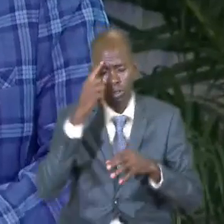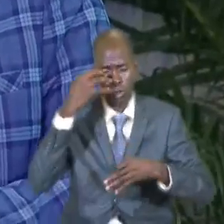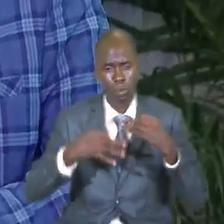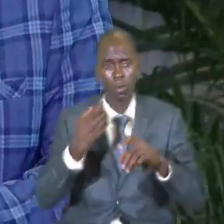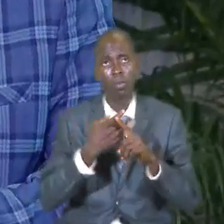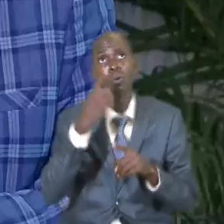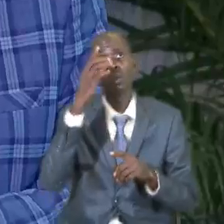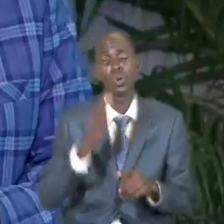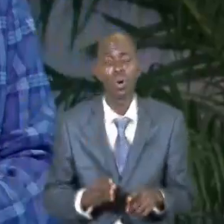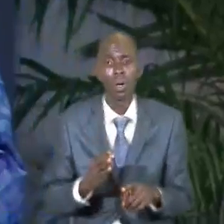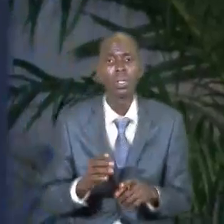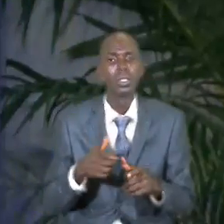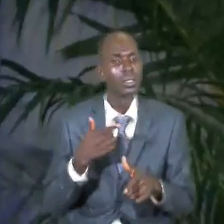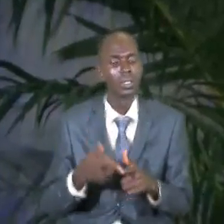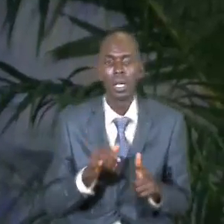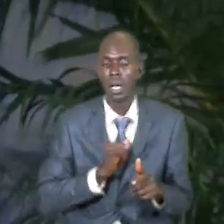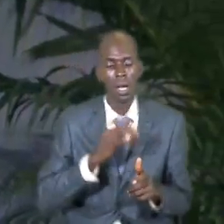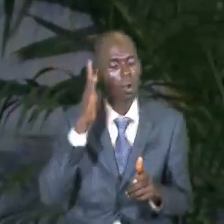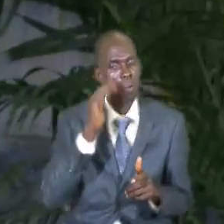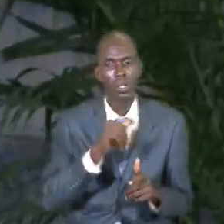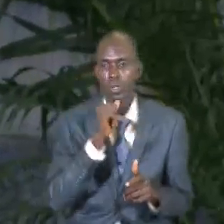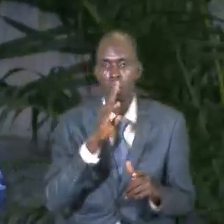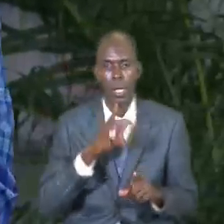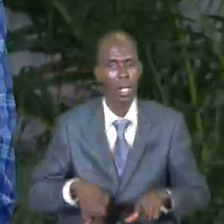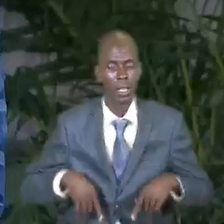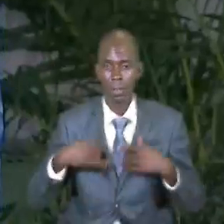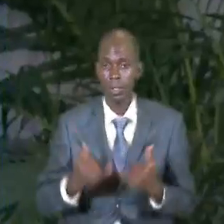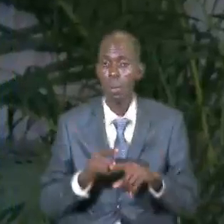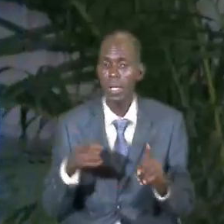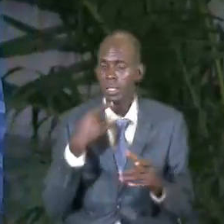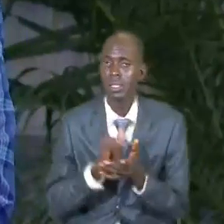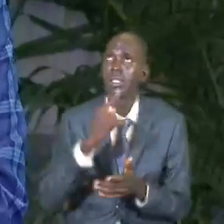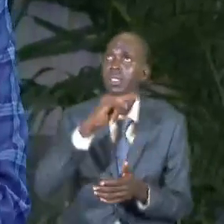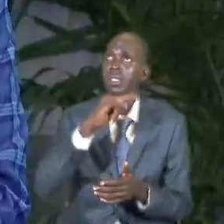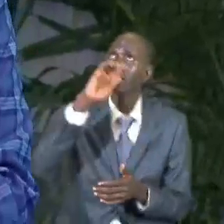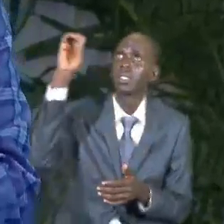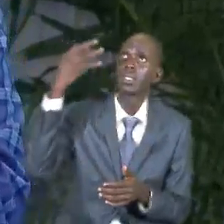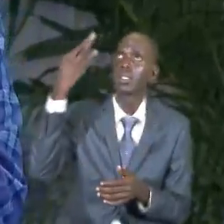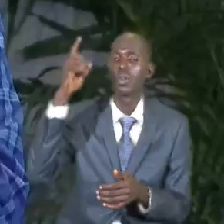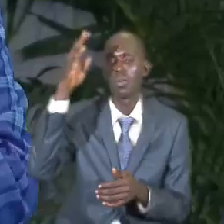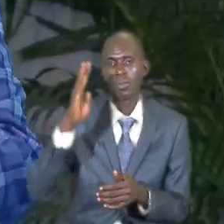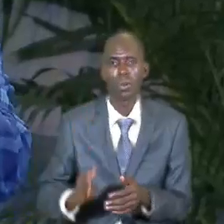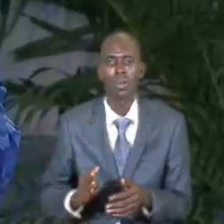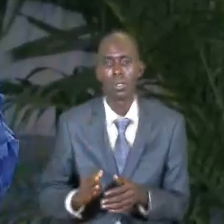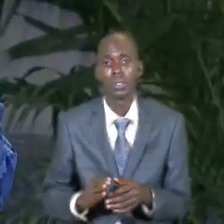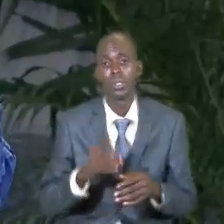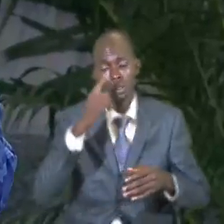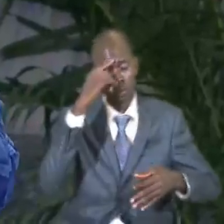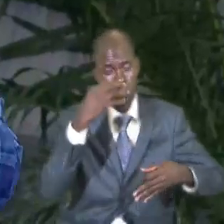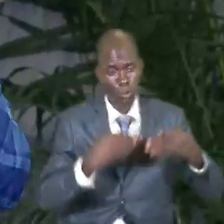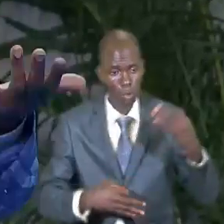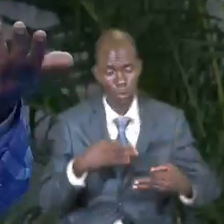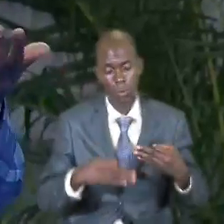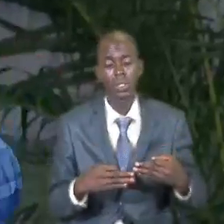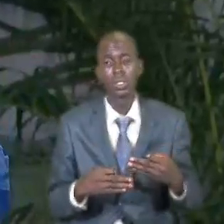alive today. But he said, the grace of God, justice is giving you what you merit, and then grace